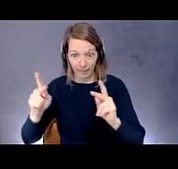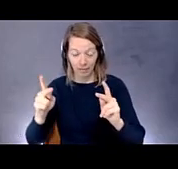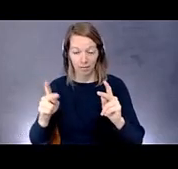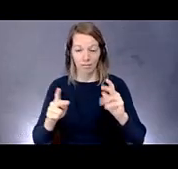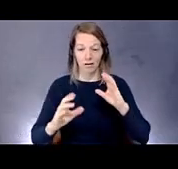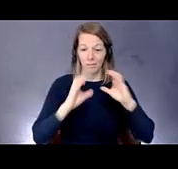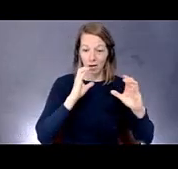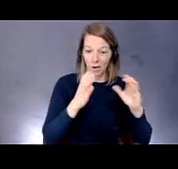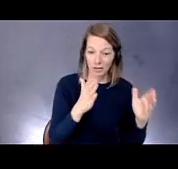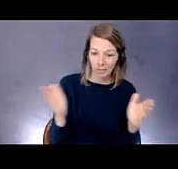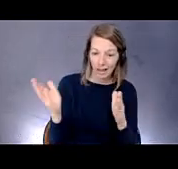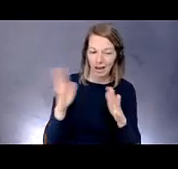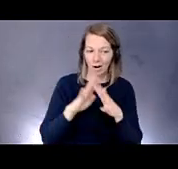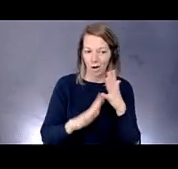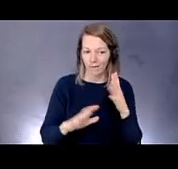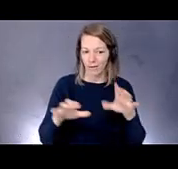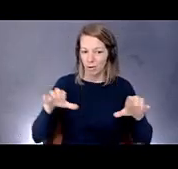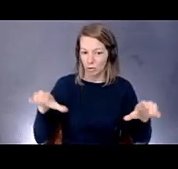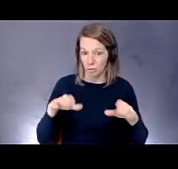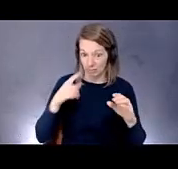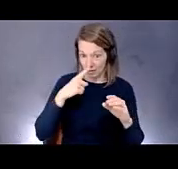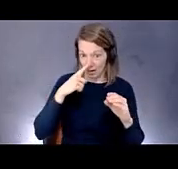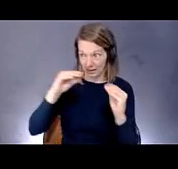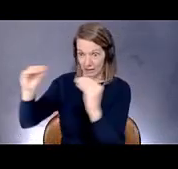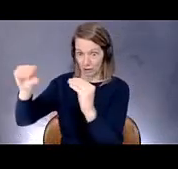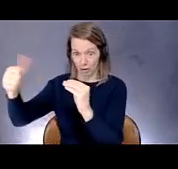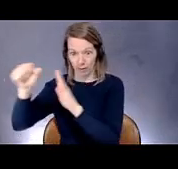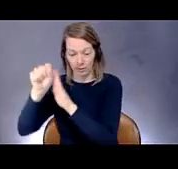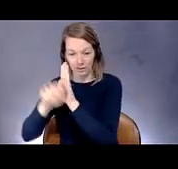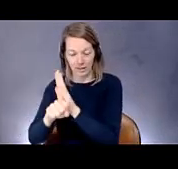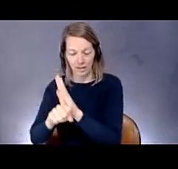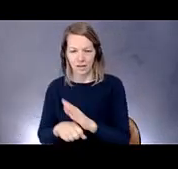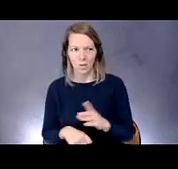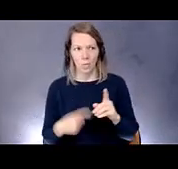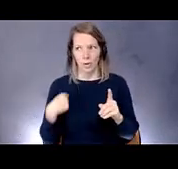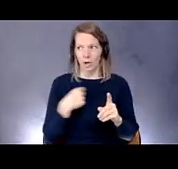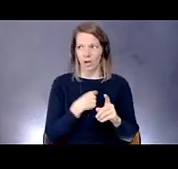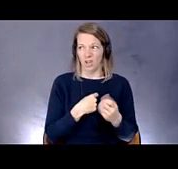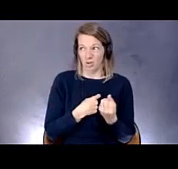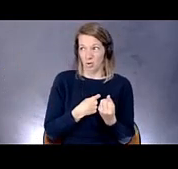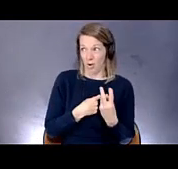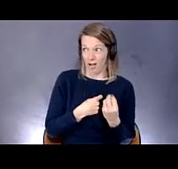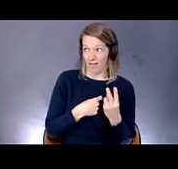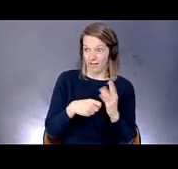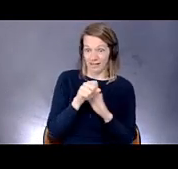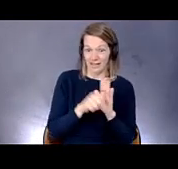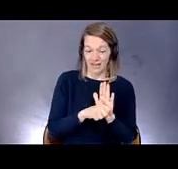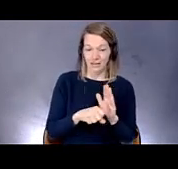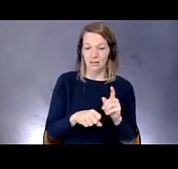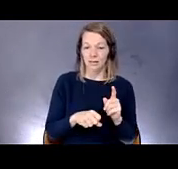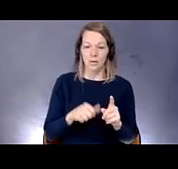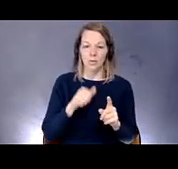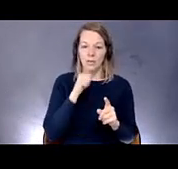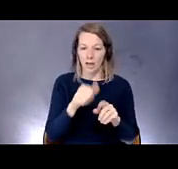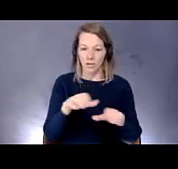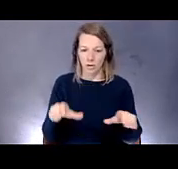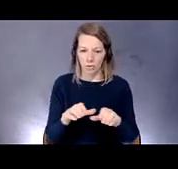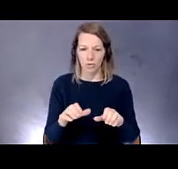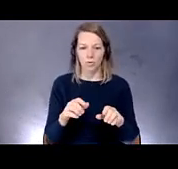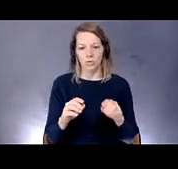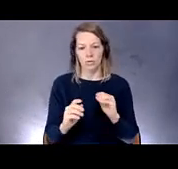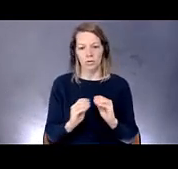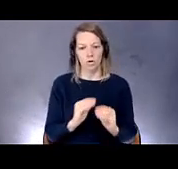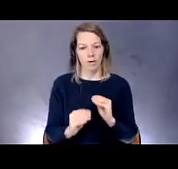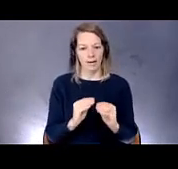Can you teach others all the things that you're doing? In fact, we're one of only 12 states that was not asked by CMS to do corrective action and take corrective